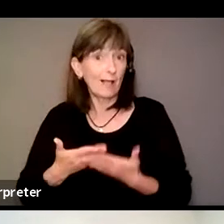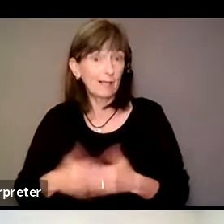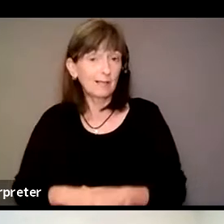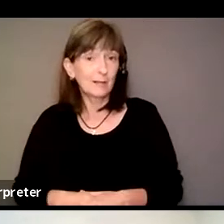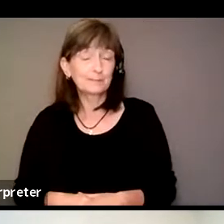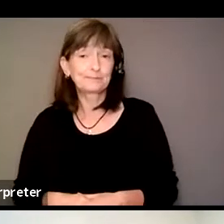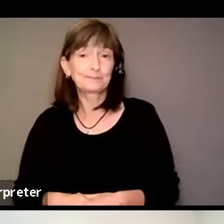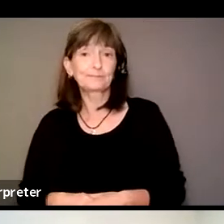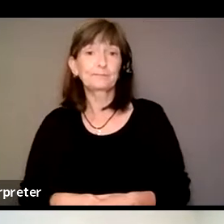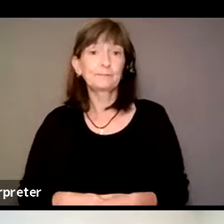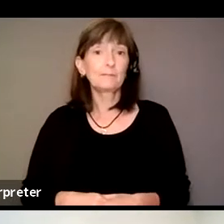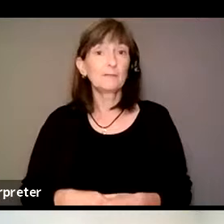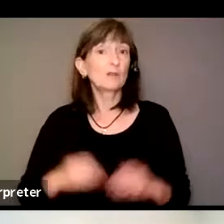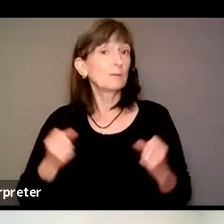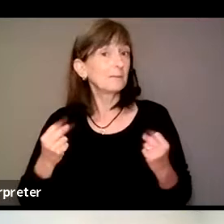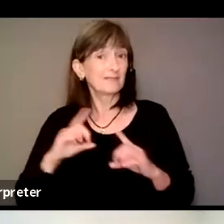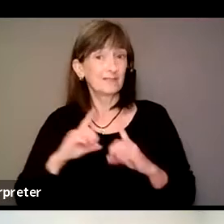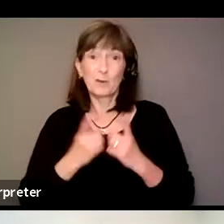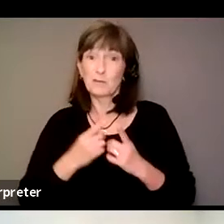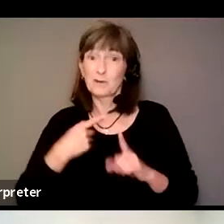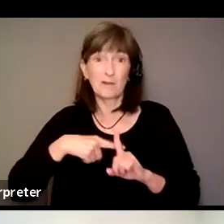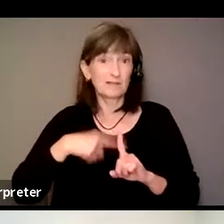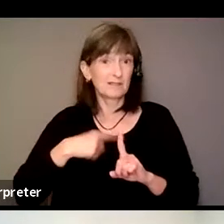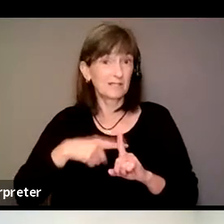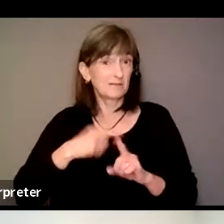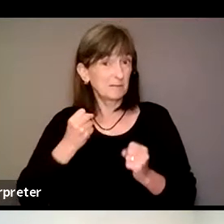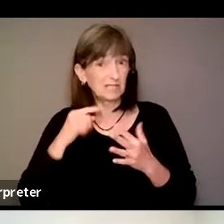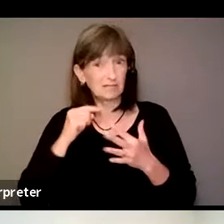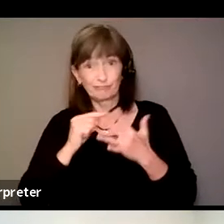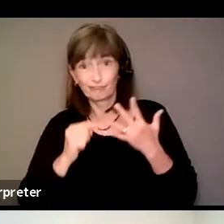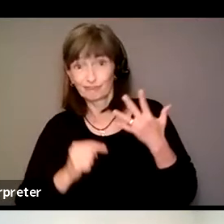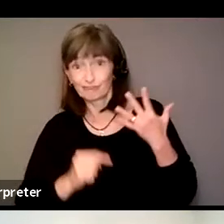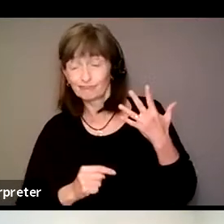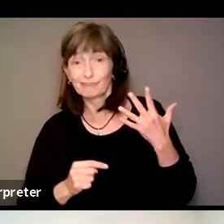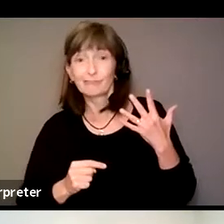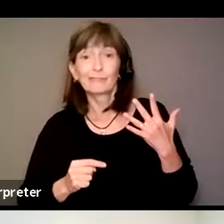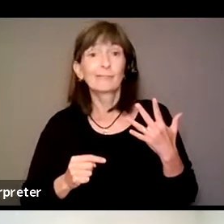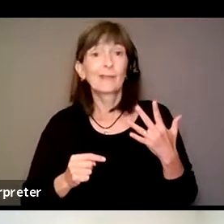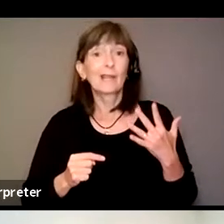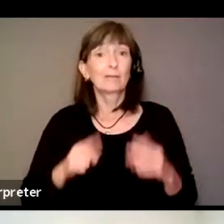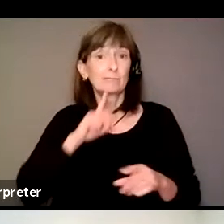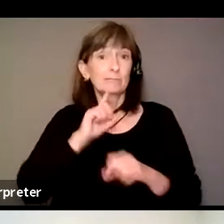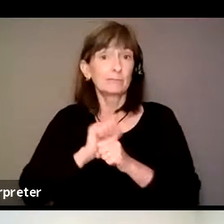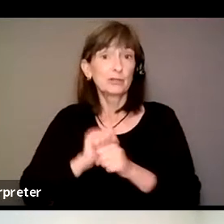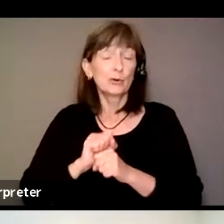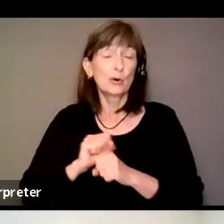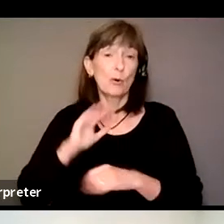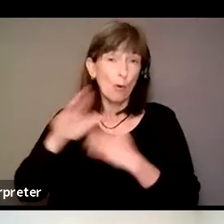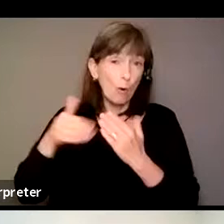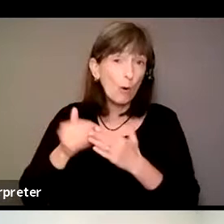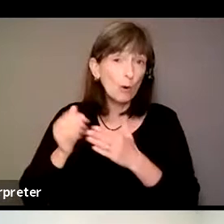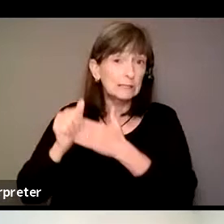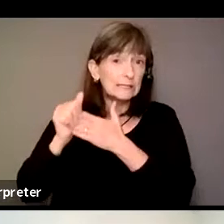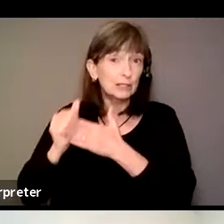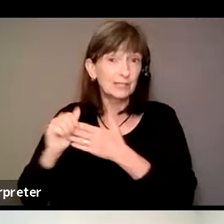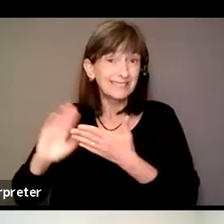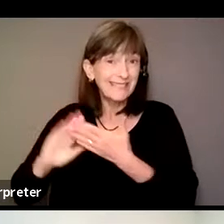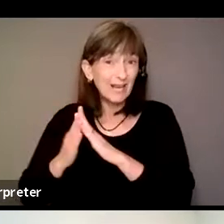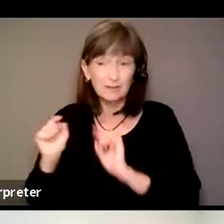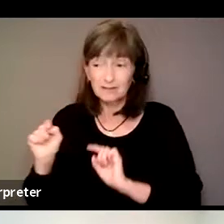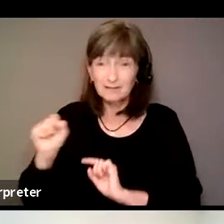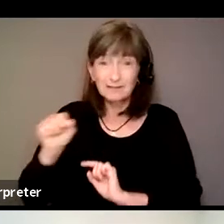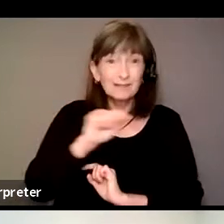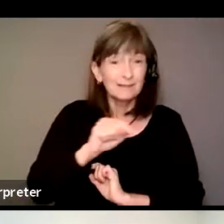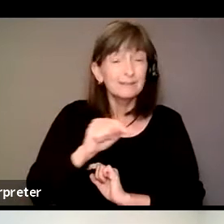positive things coming out of our department, and we want to make sure that municipal leaders have the tools that they need to make good